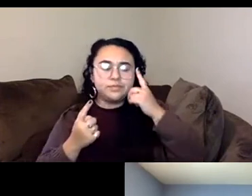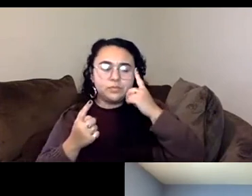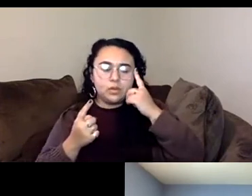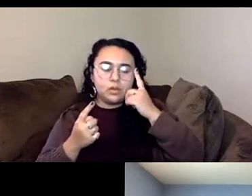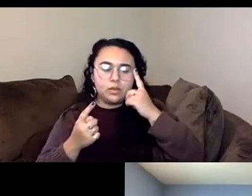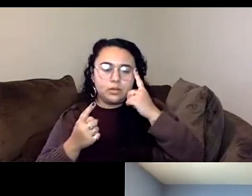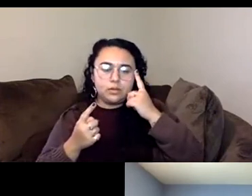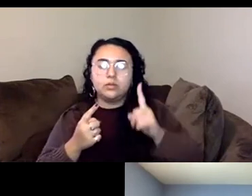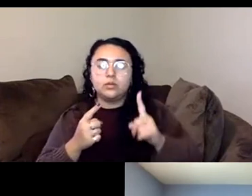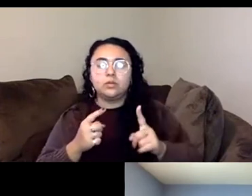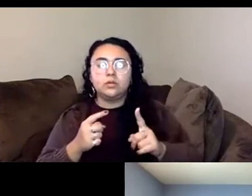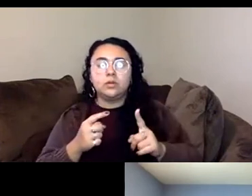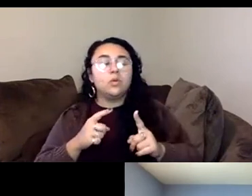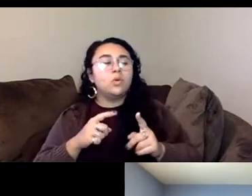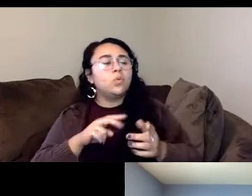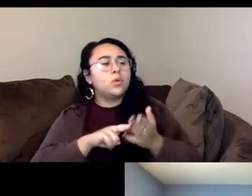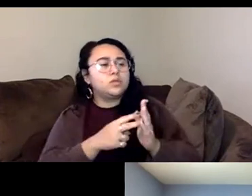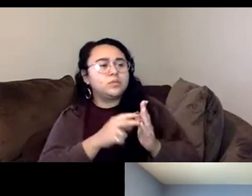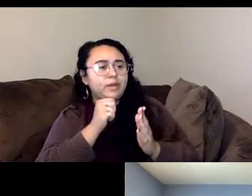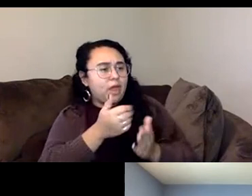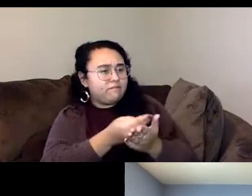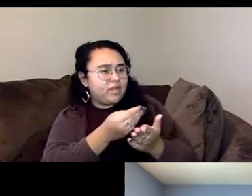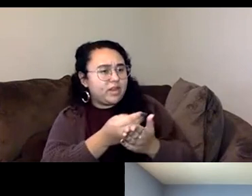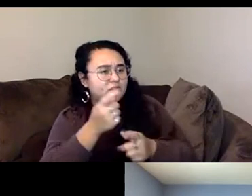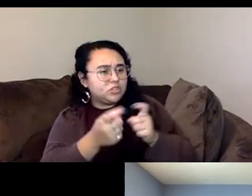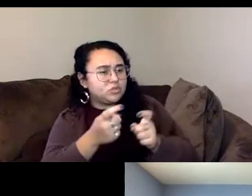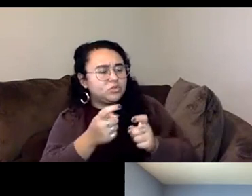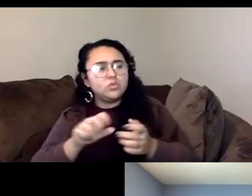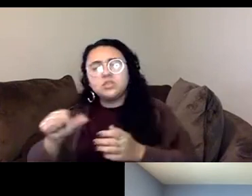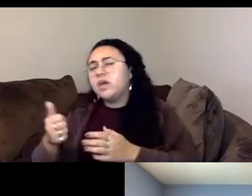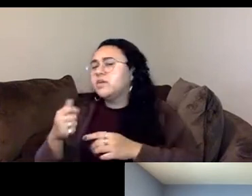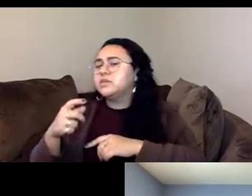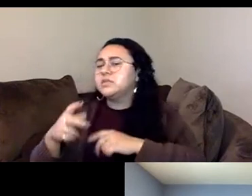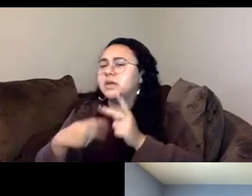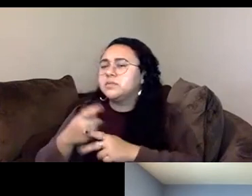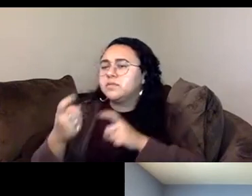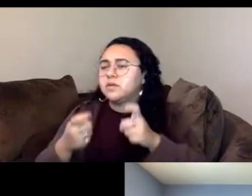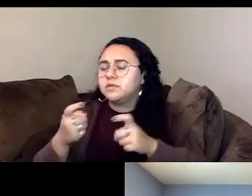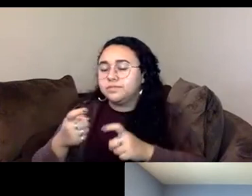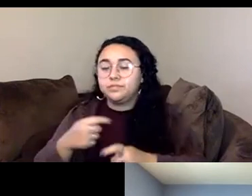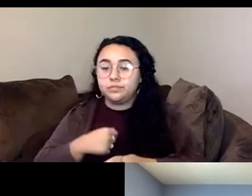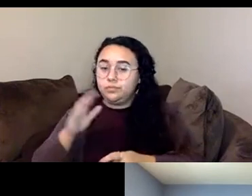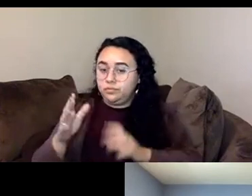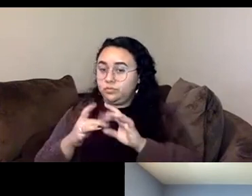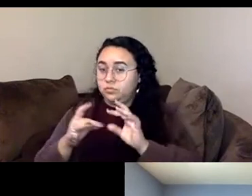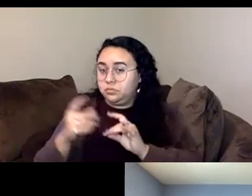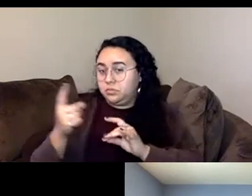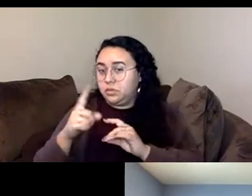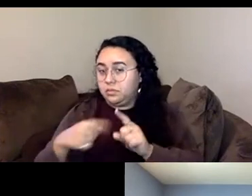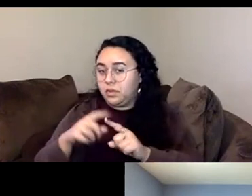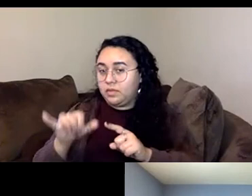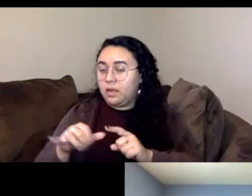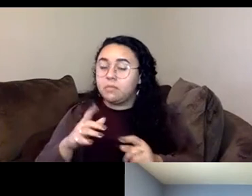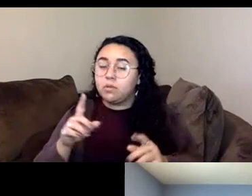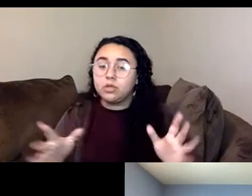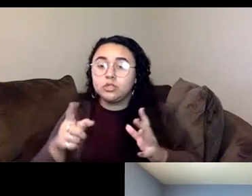financial contribution? So I will speak very, very briefly to that, and I will encourage anyone who's interested to sign up for our